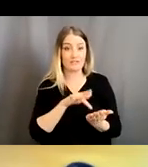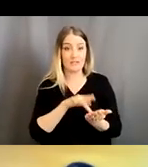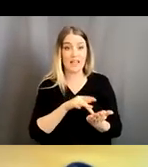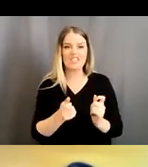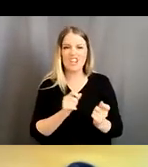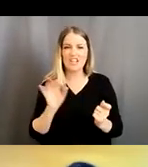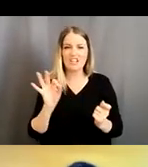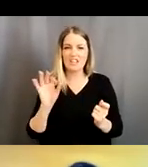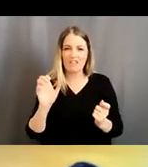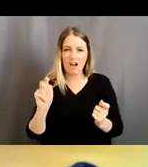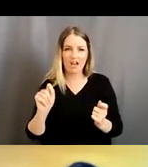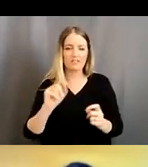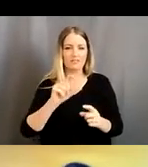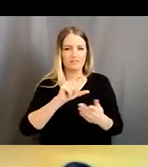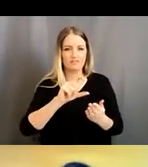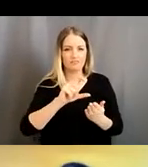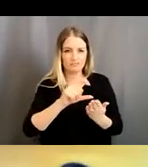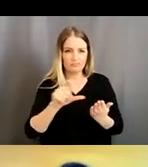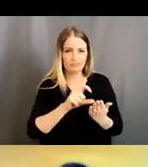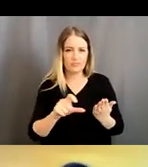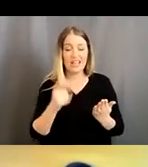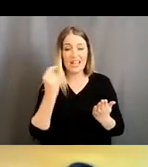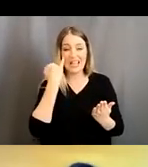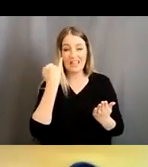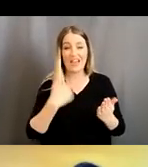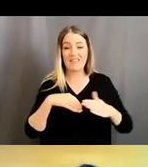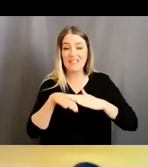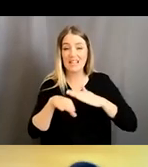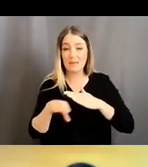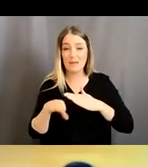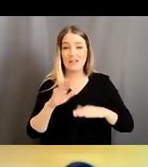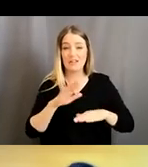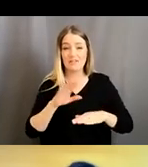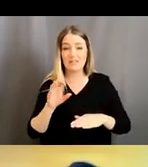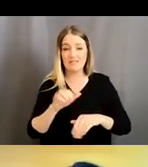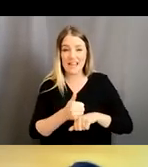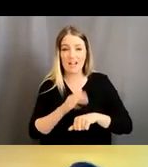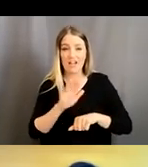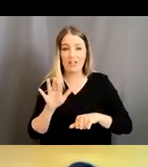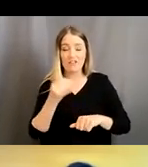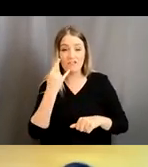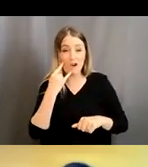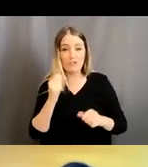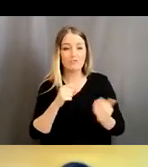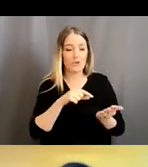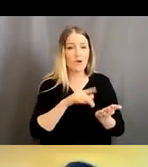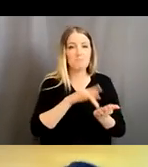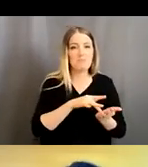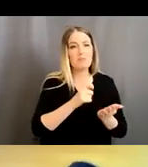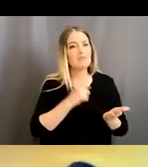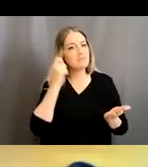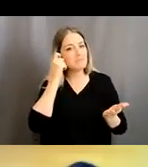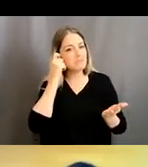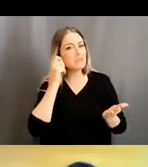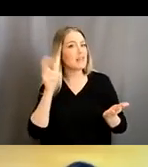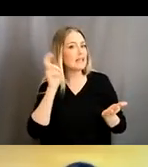a, accessibility feature on their phone, they can listen to it. So again, pros and cons, because then also the